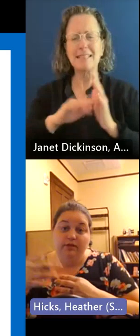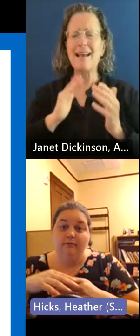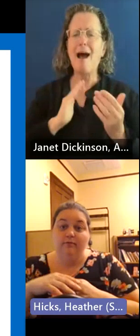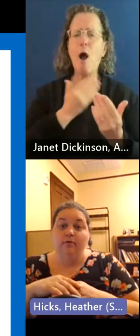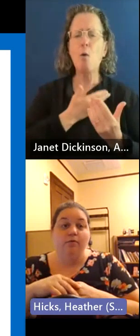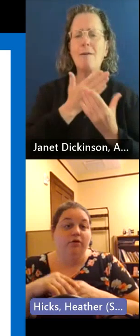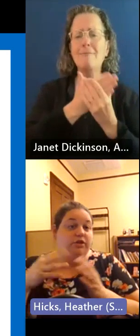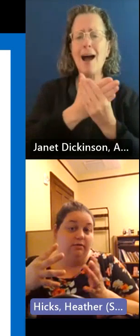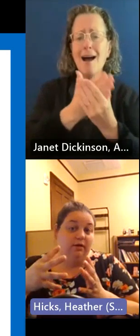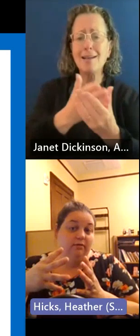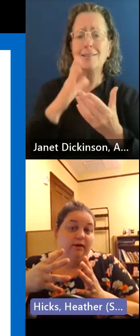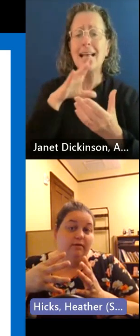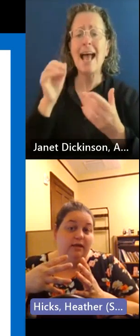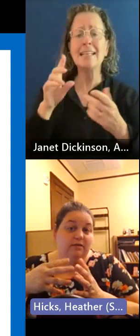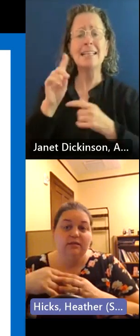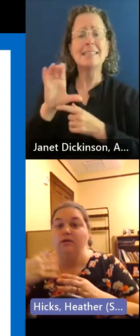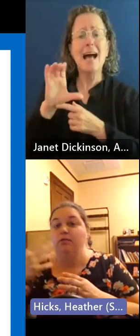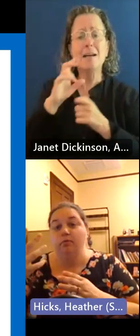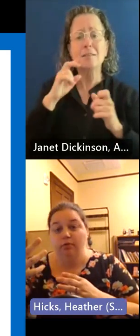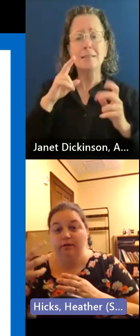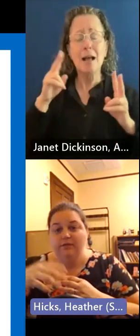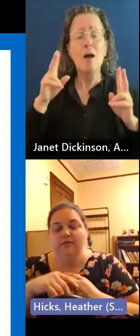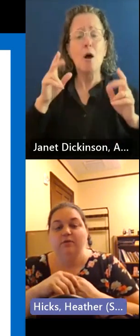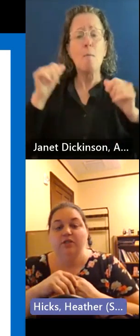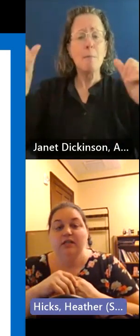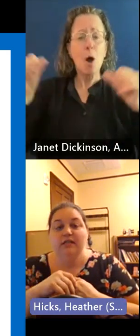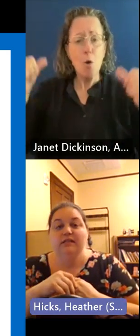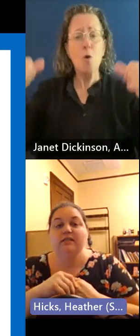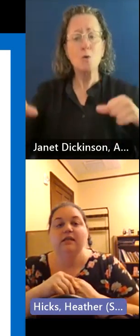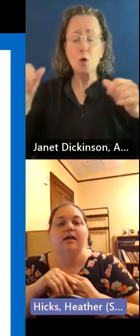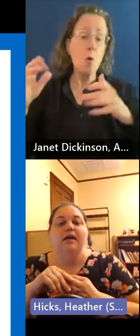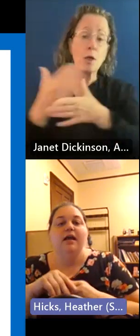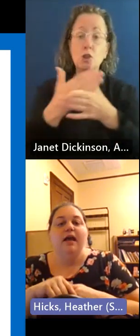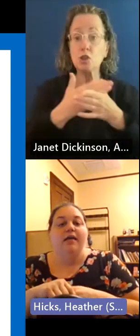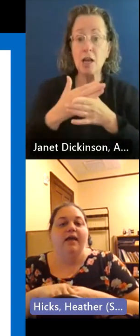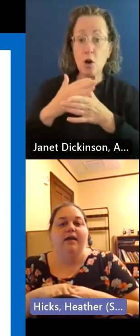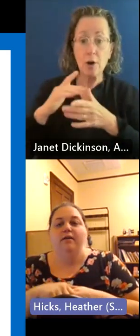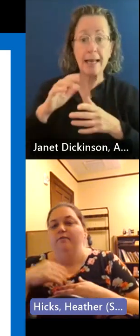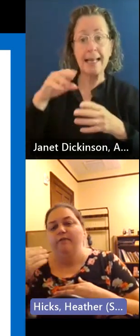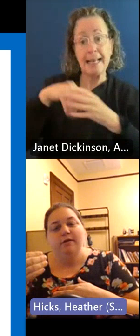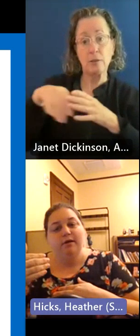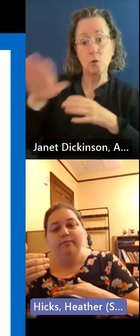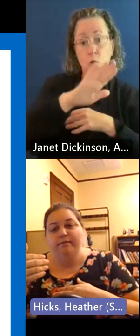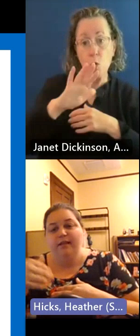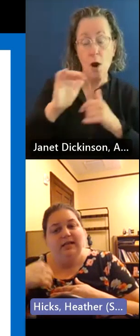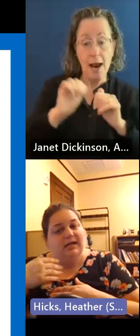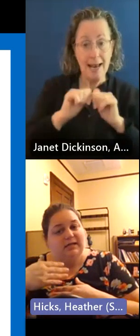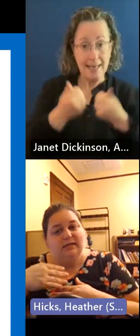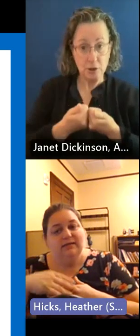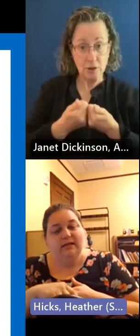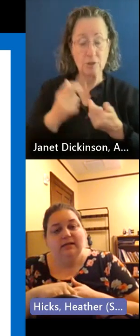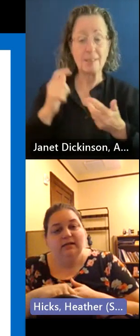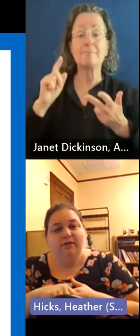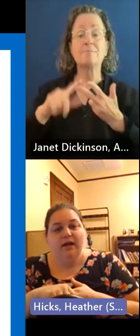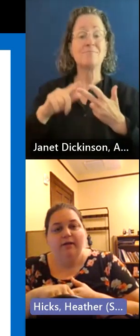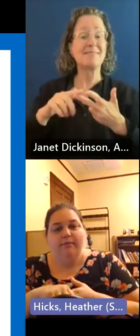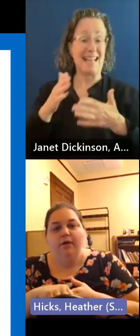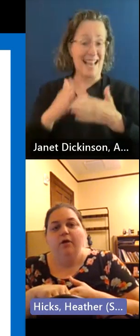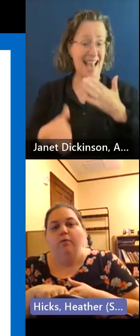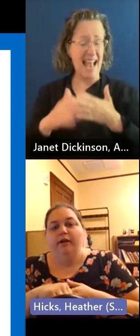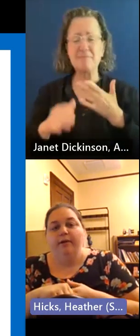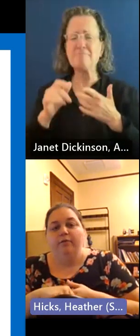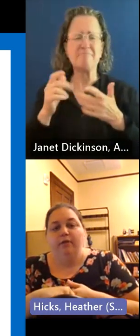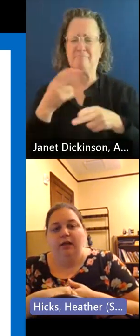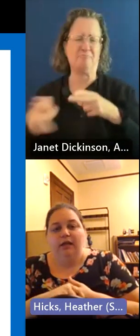that we're posting or sharing around the agency or whatever the situation is. And then very briefly at the end, it doesn't take a ton of